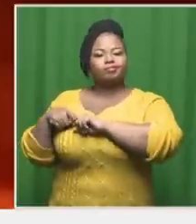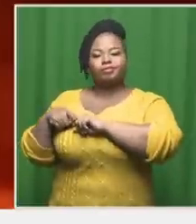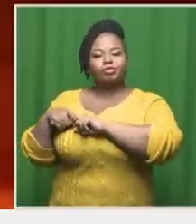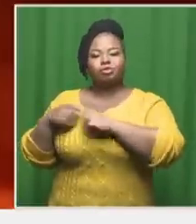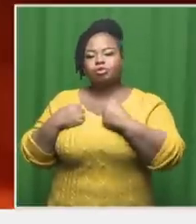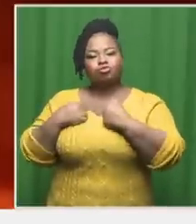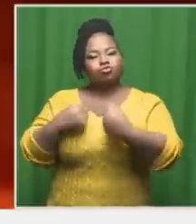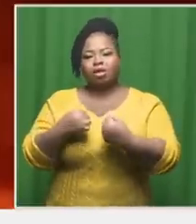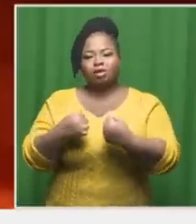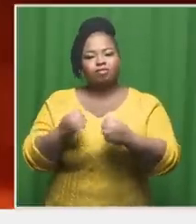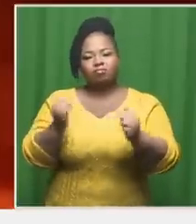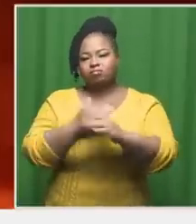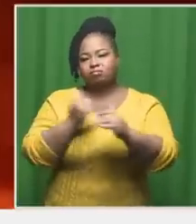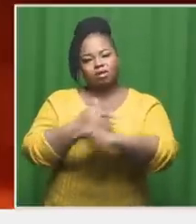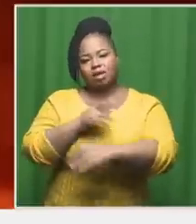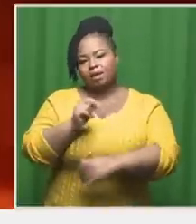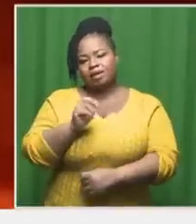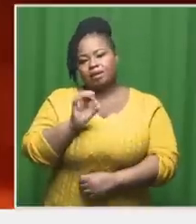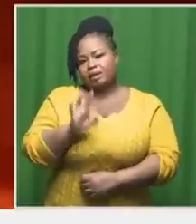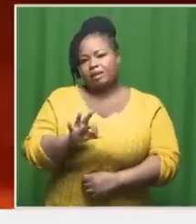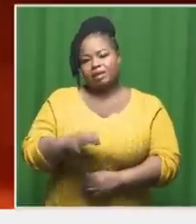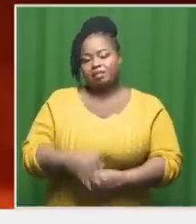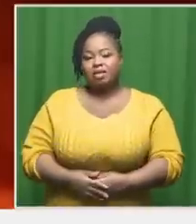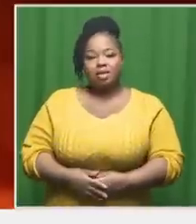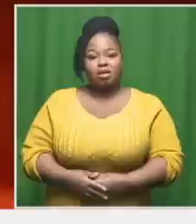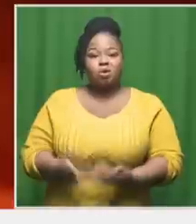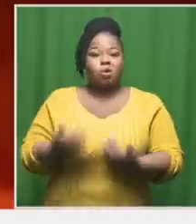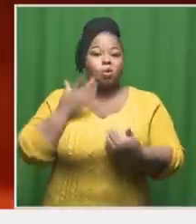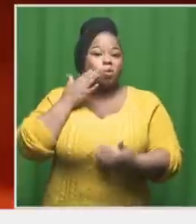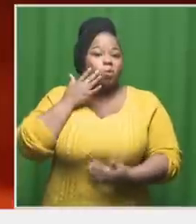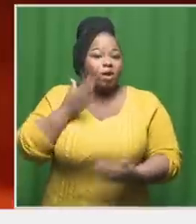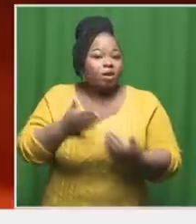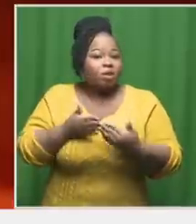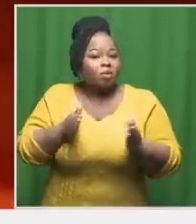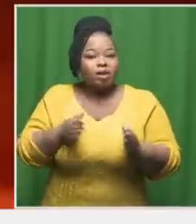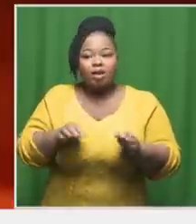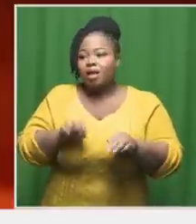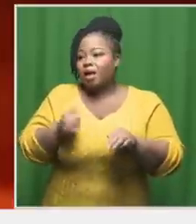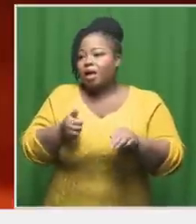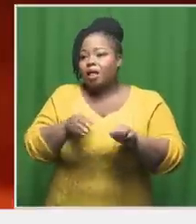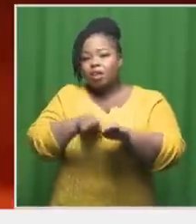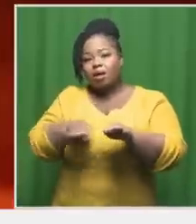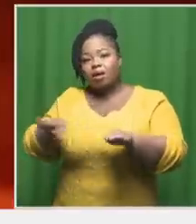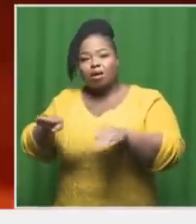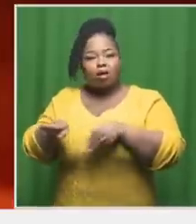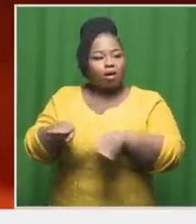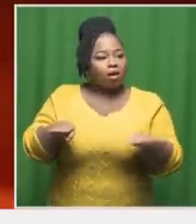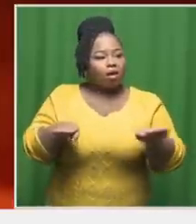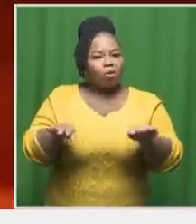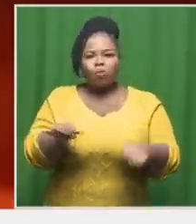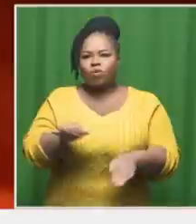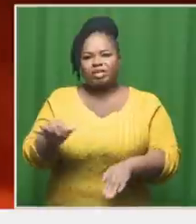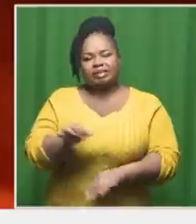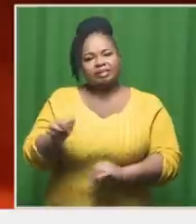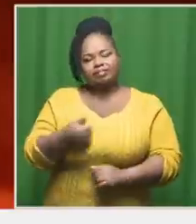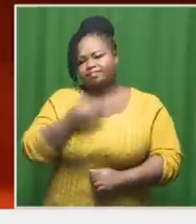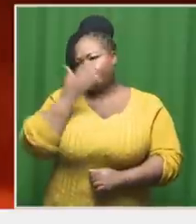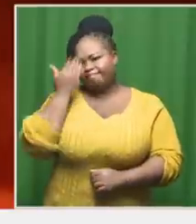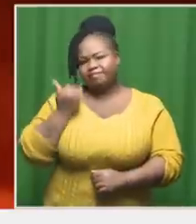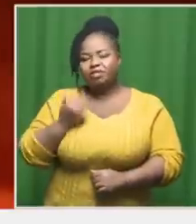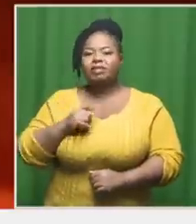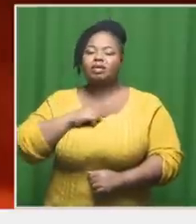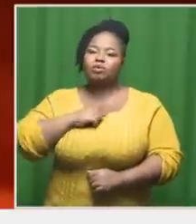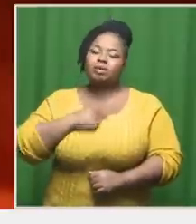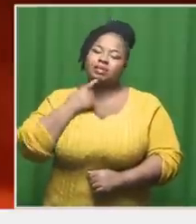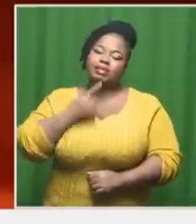area. I unfortunately can't advise about the state of any of the alternative routes at this point in time. And hence, as I